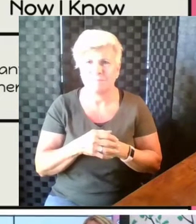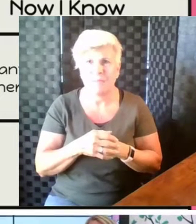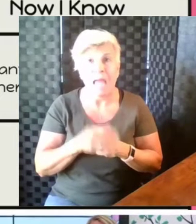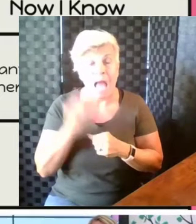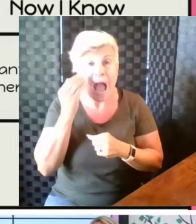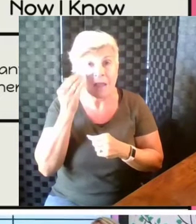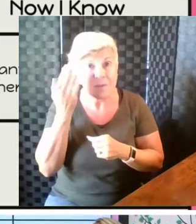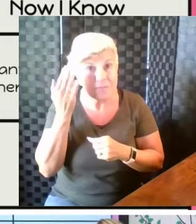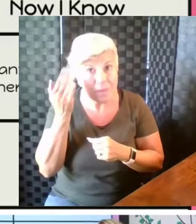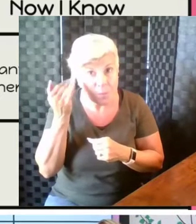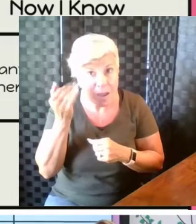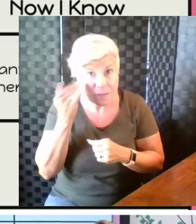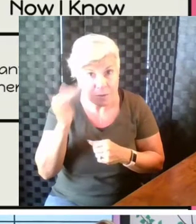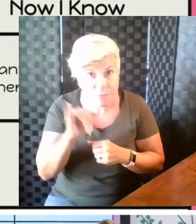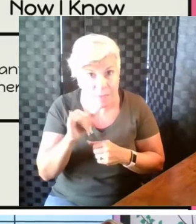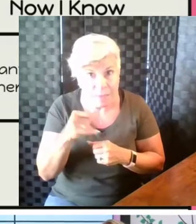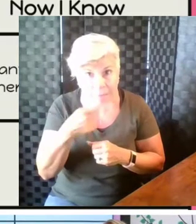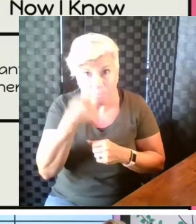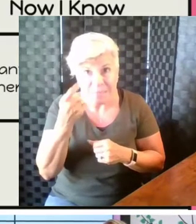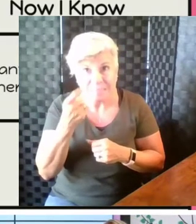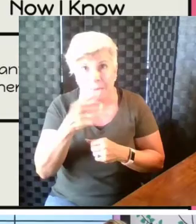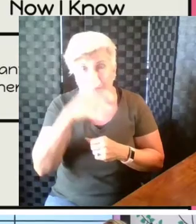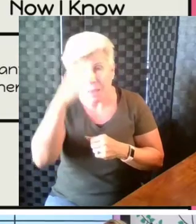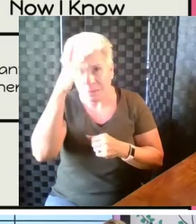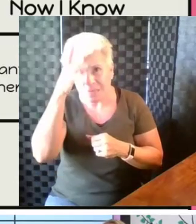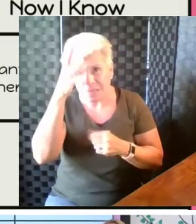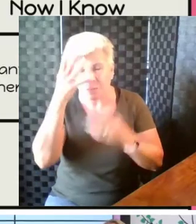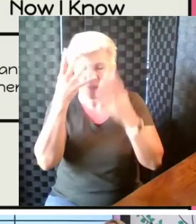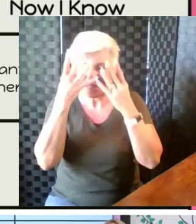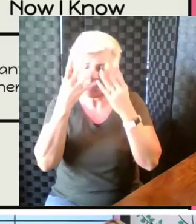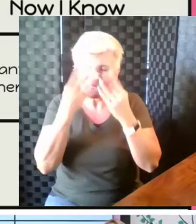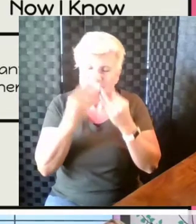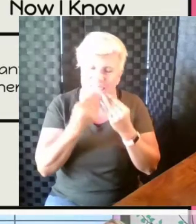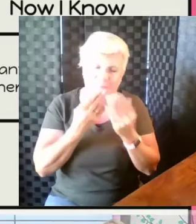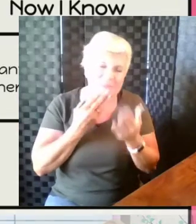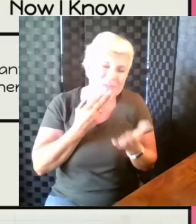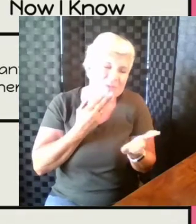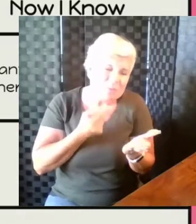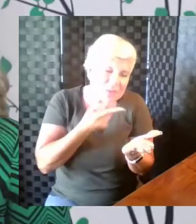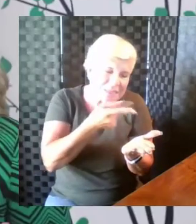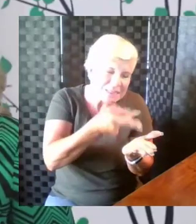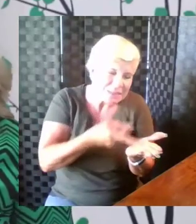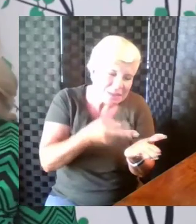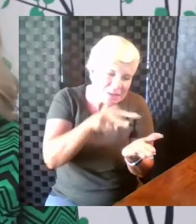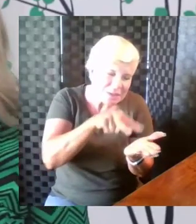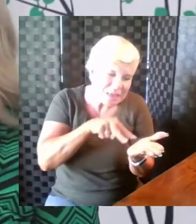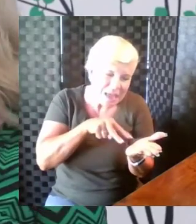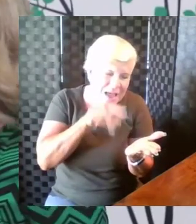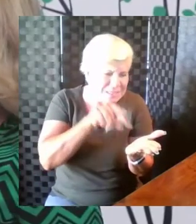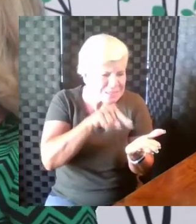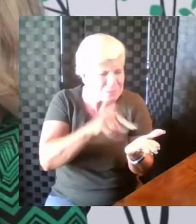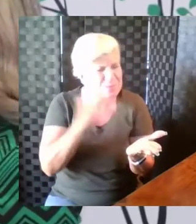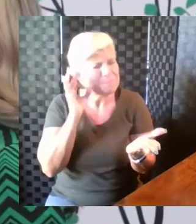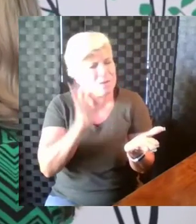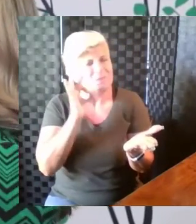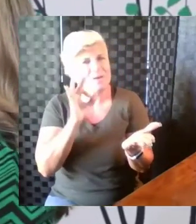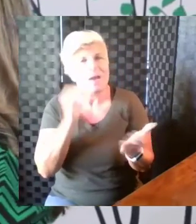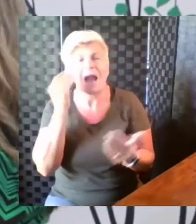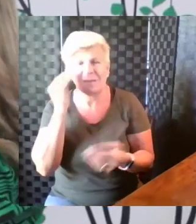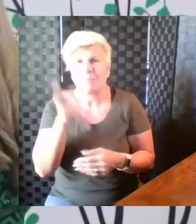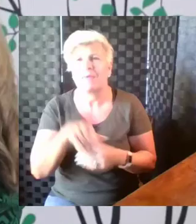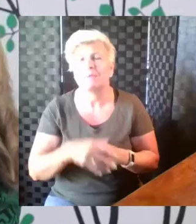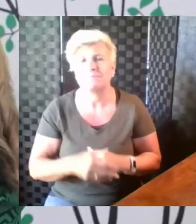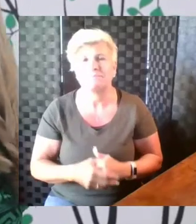And I know that because they had this really sweet sleeping baby, and they loved her so much. She was perfect. So I know